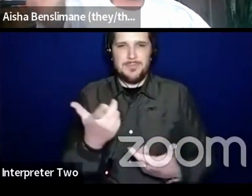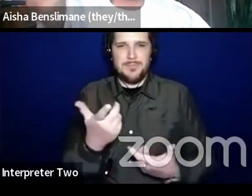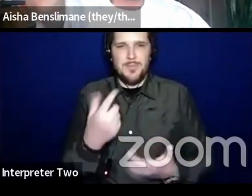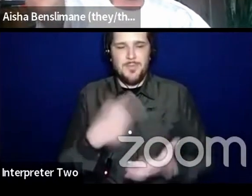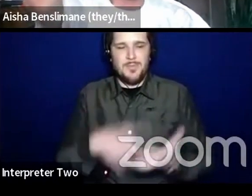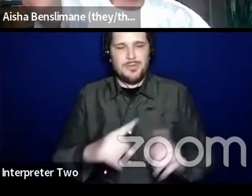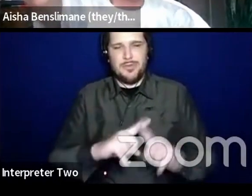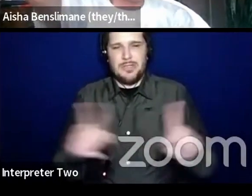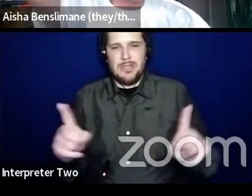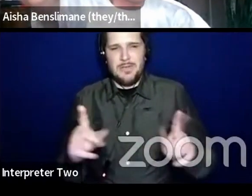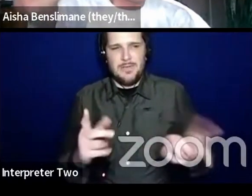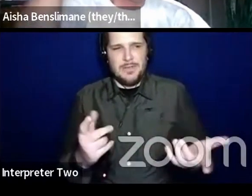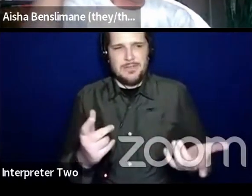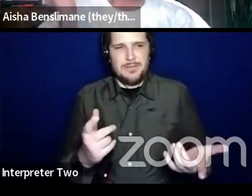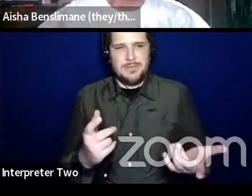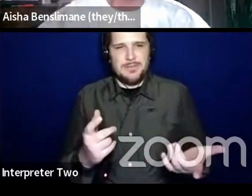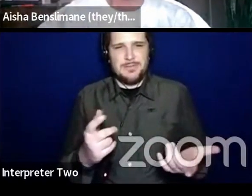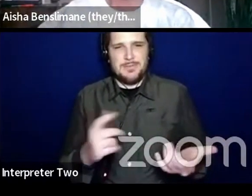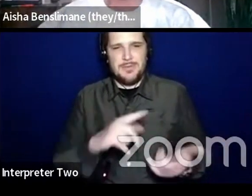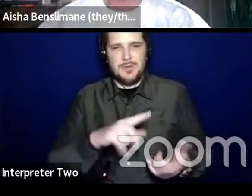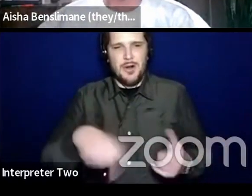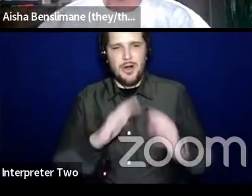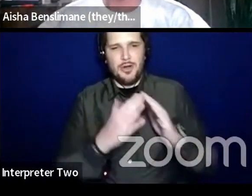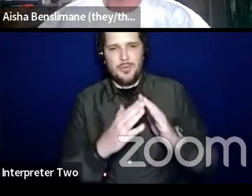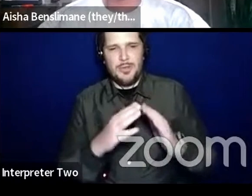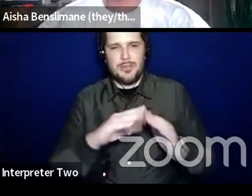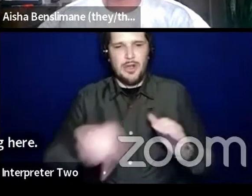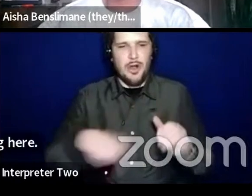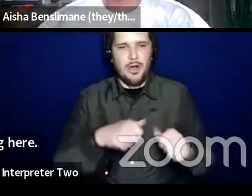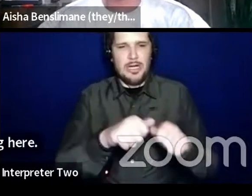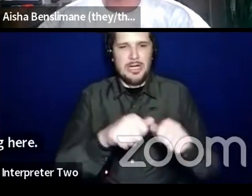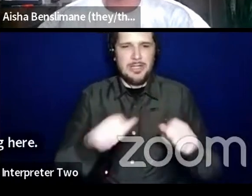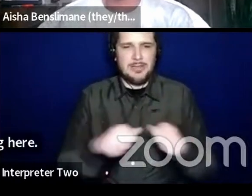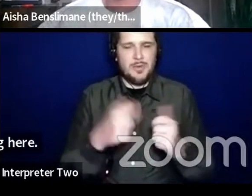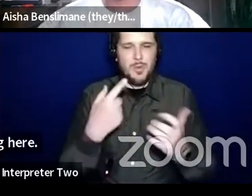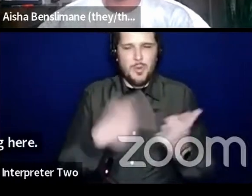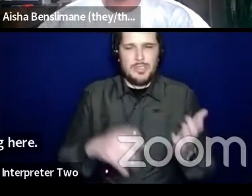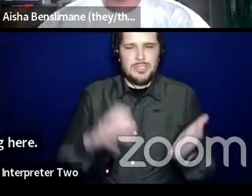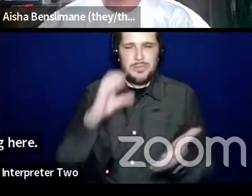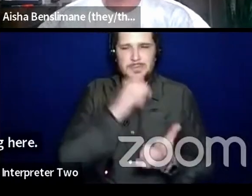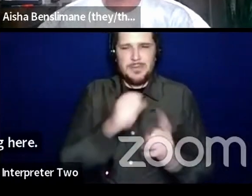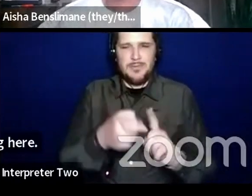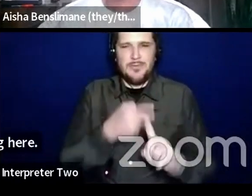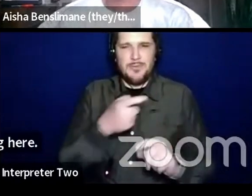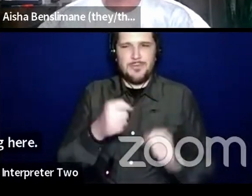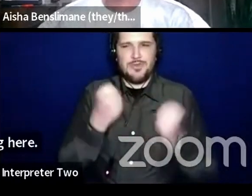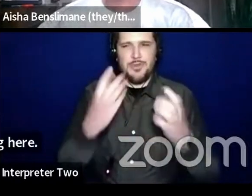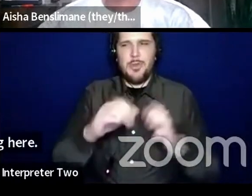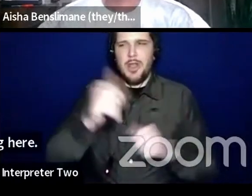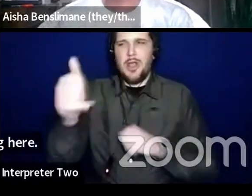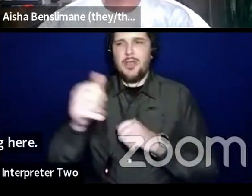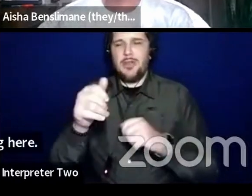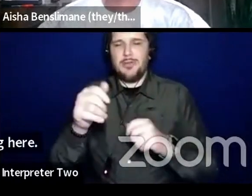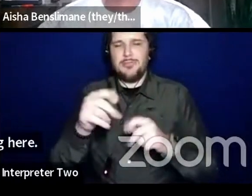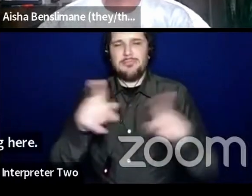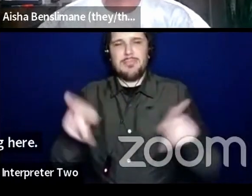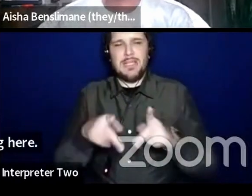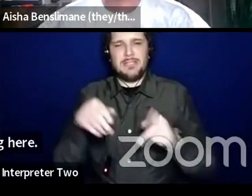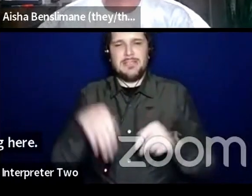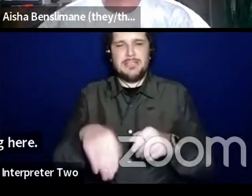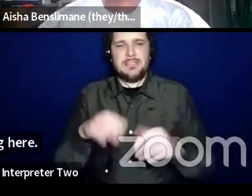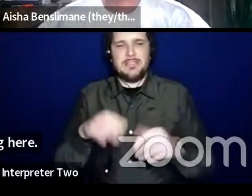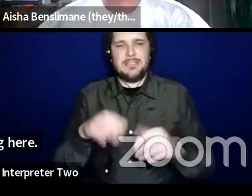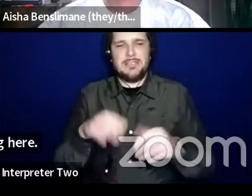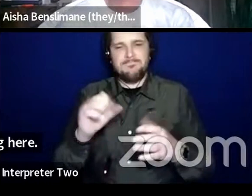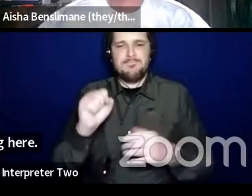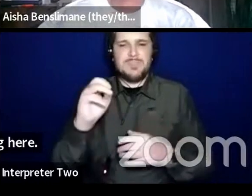about our communities and our spaces? Like, why is that missing from so many other places in society? And I